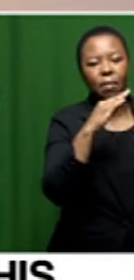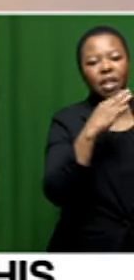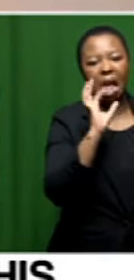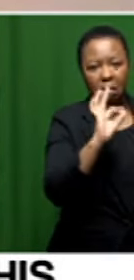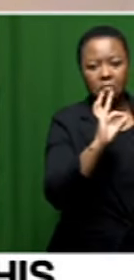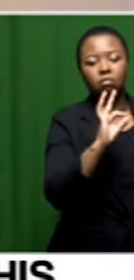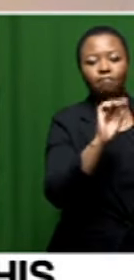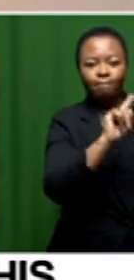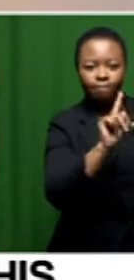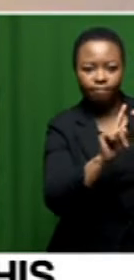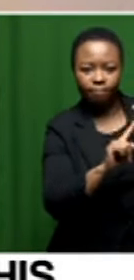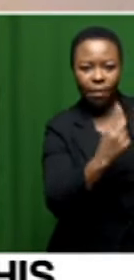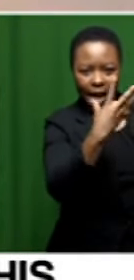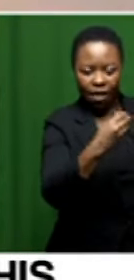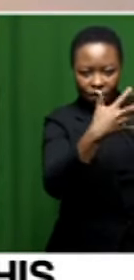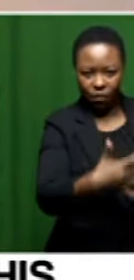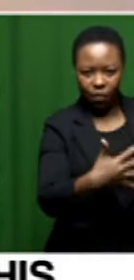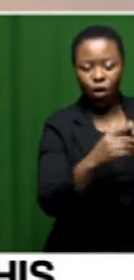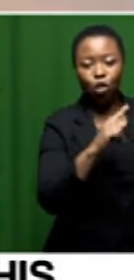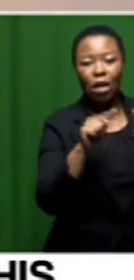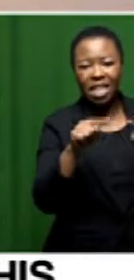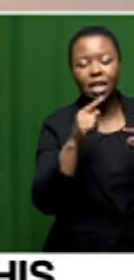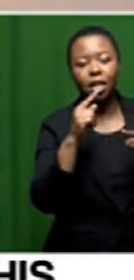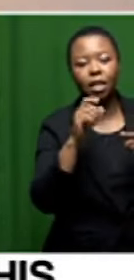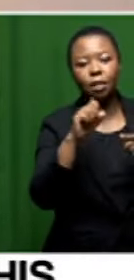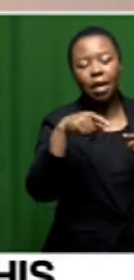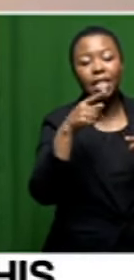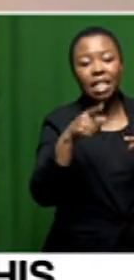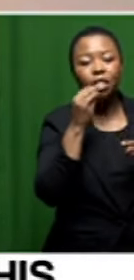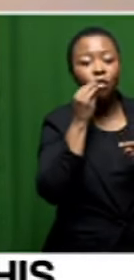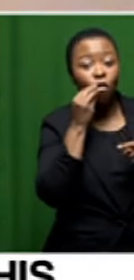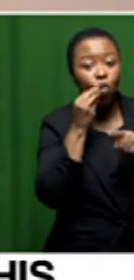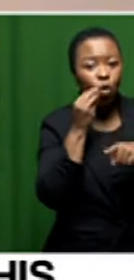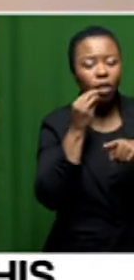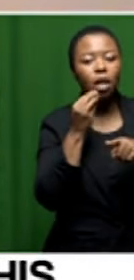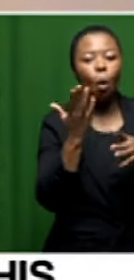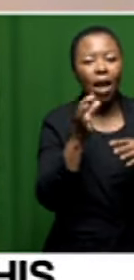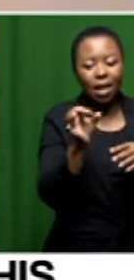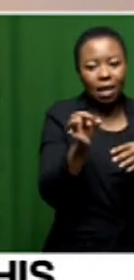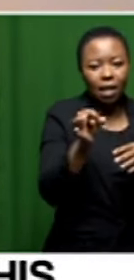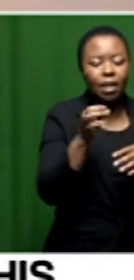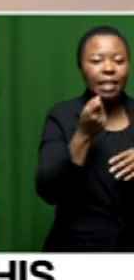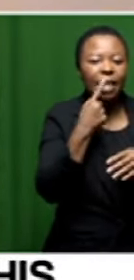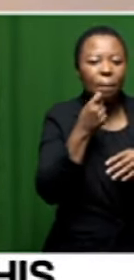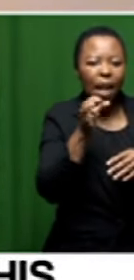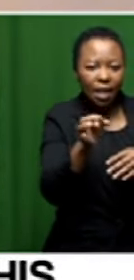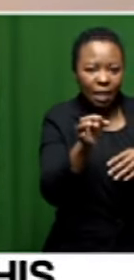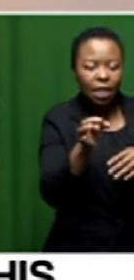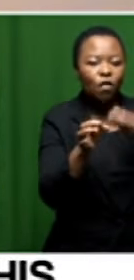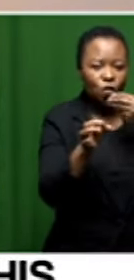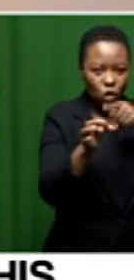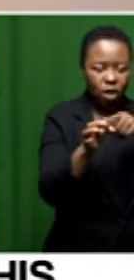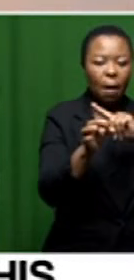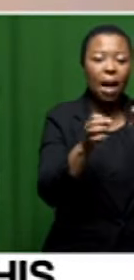boxes. And in terms of spirulina, spirulina is a food, remember? Mm-hmm. The fact that it is in tablet form, it's just the way one of the ways in which it